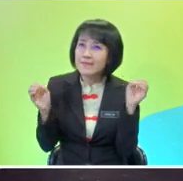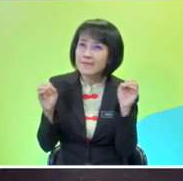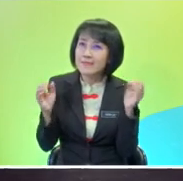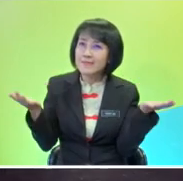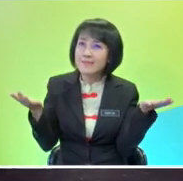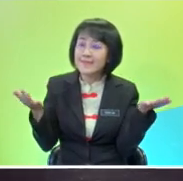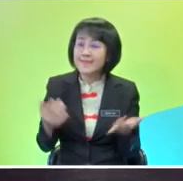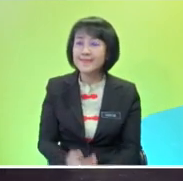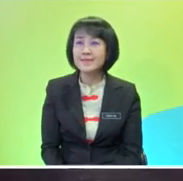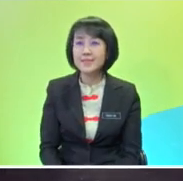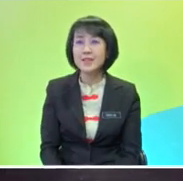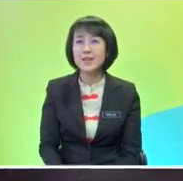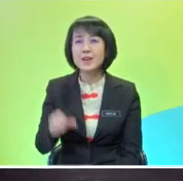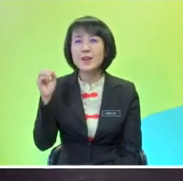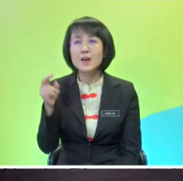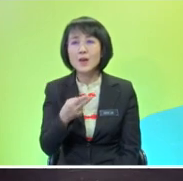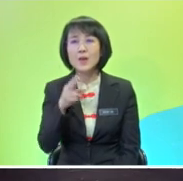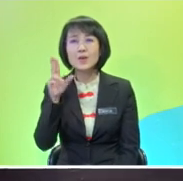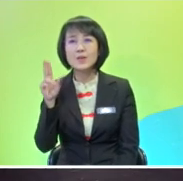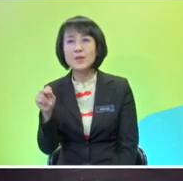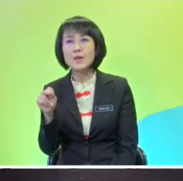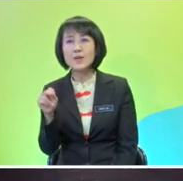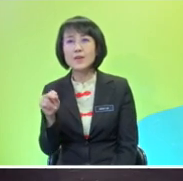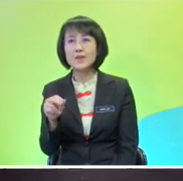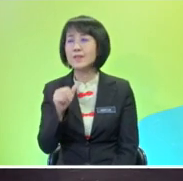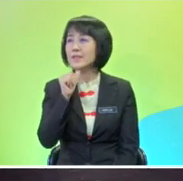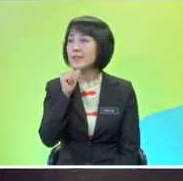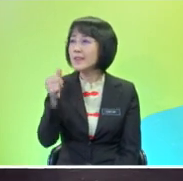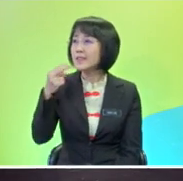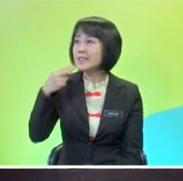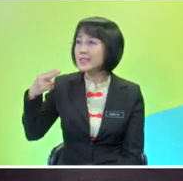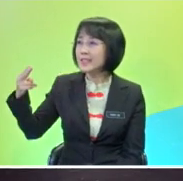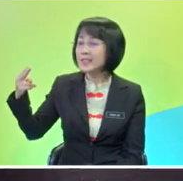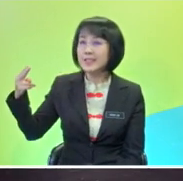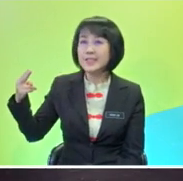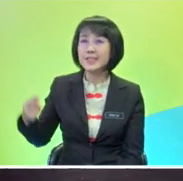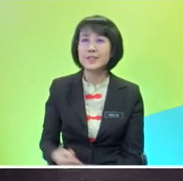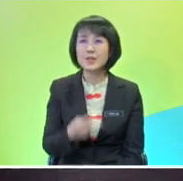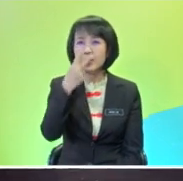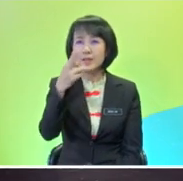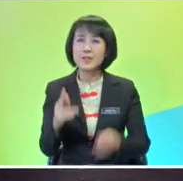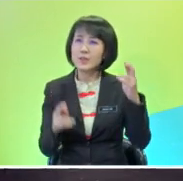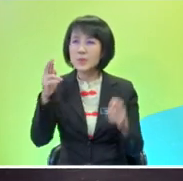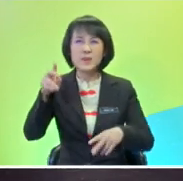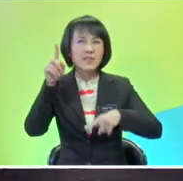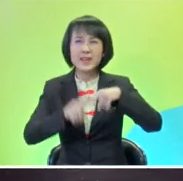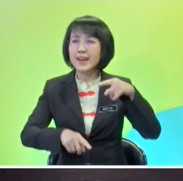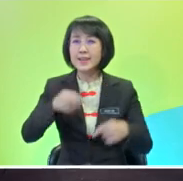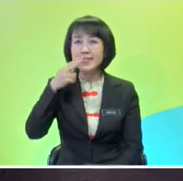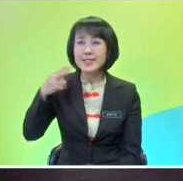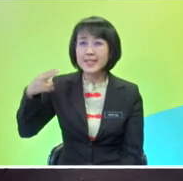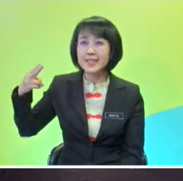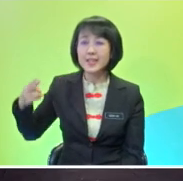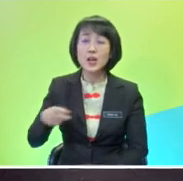Oh no. Oh no, it's not singing. Looks like the robot can't sing. Oh man. But teacher, I wonder what